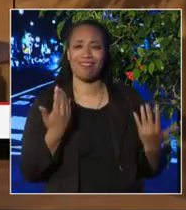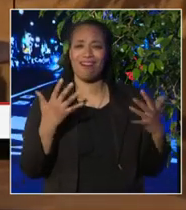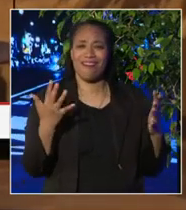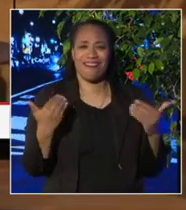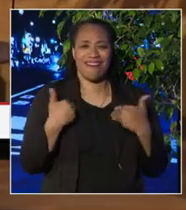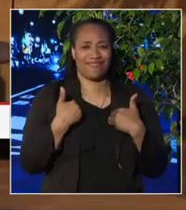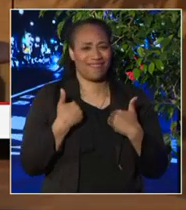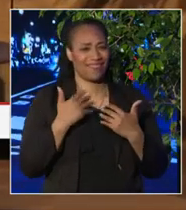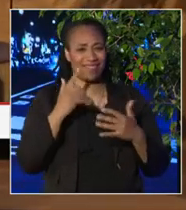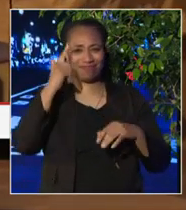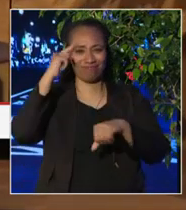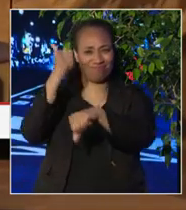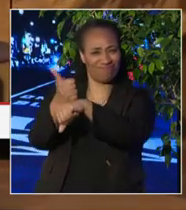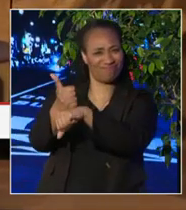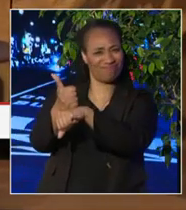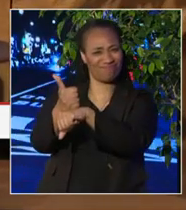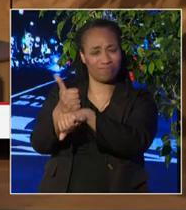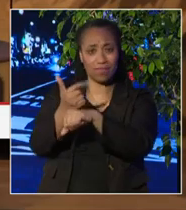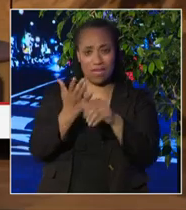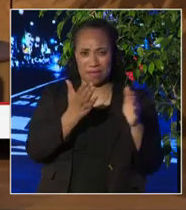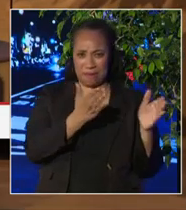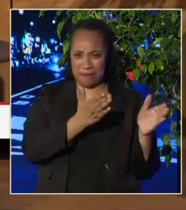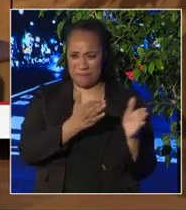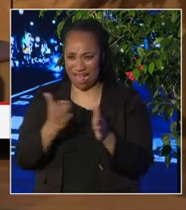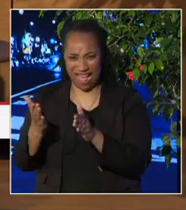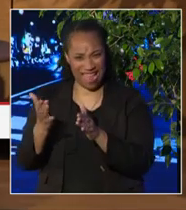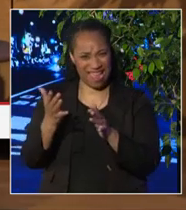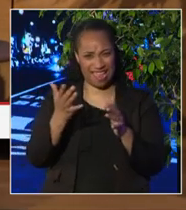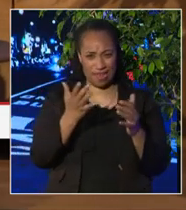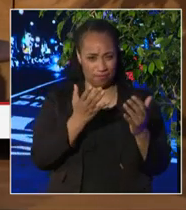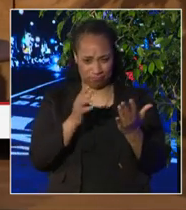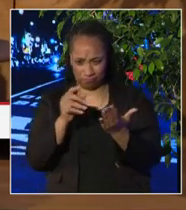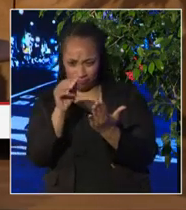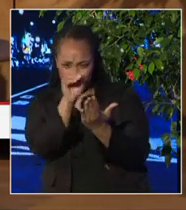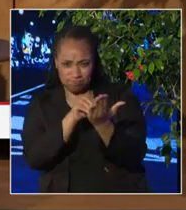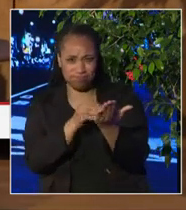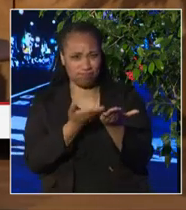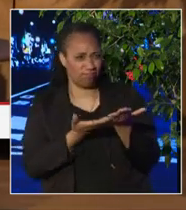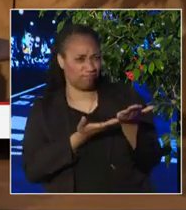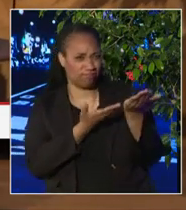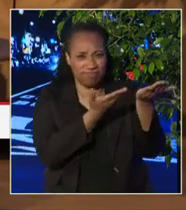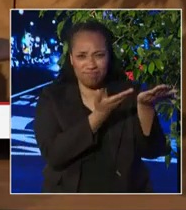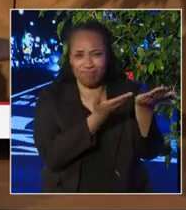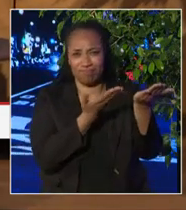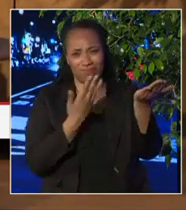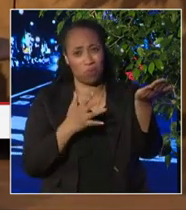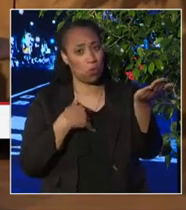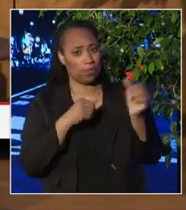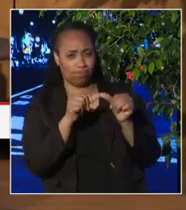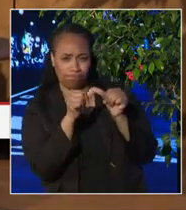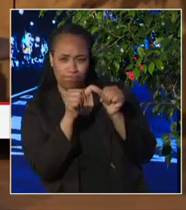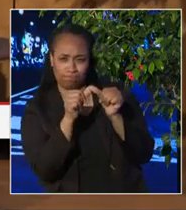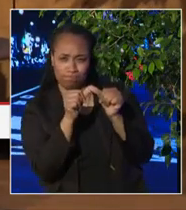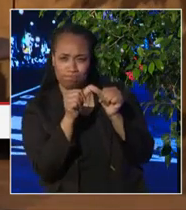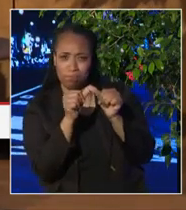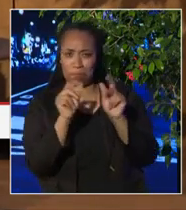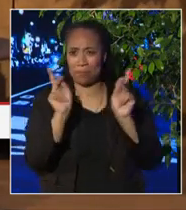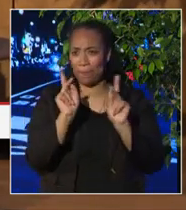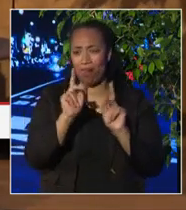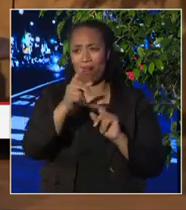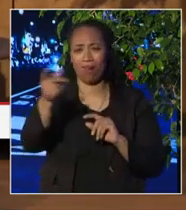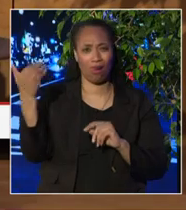plan. We've delivered on the plan. We continue to have people come forward with ideas.